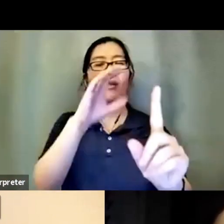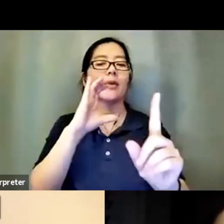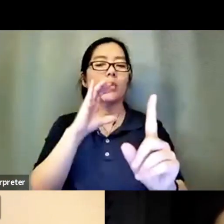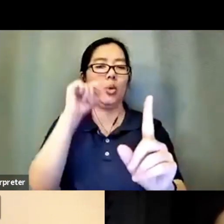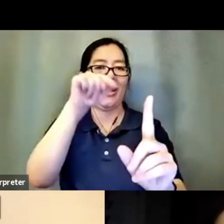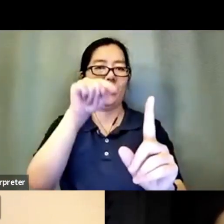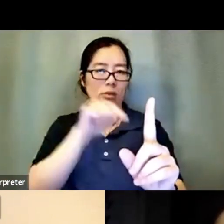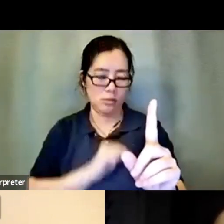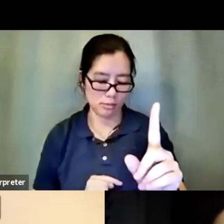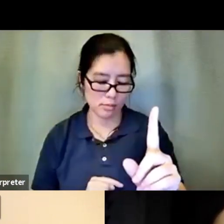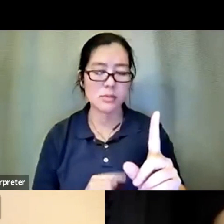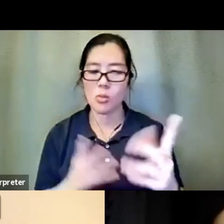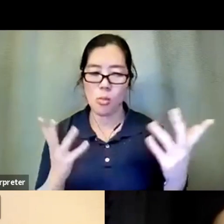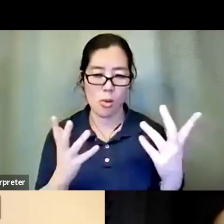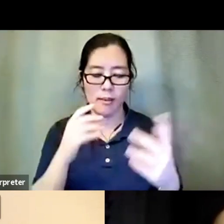I'm